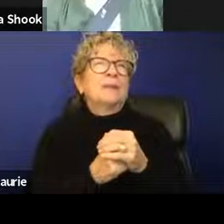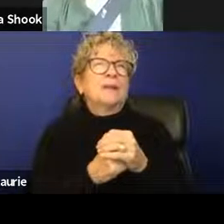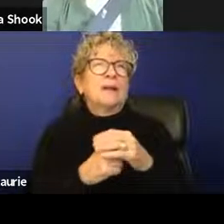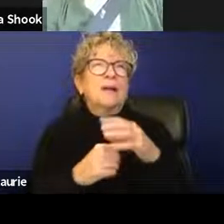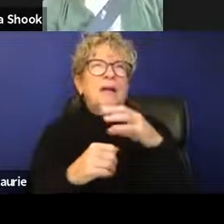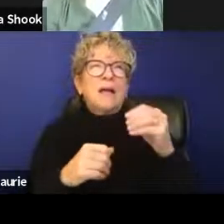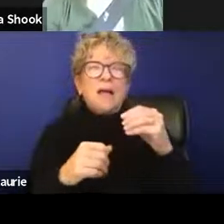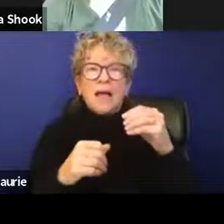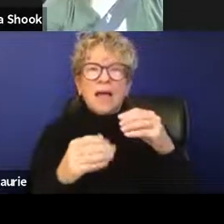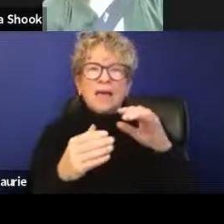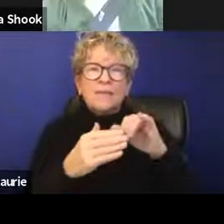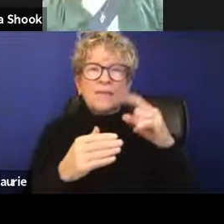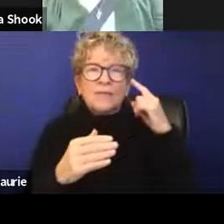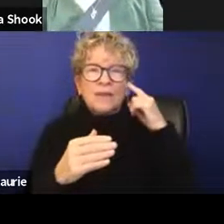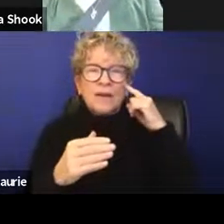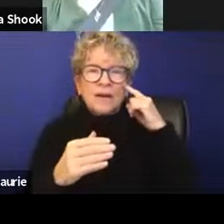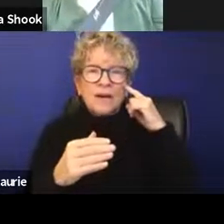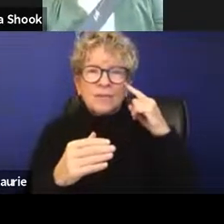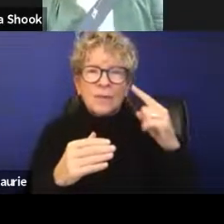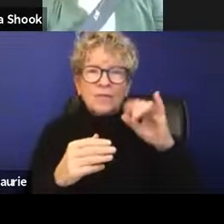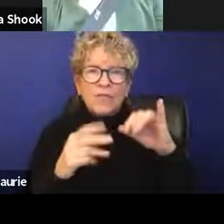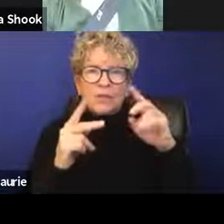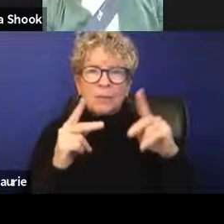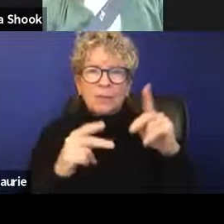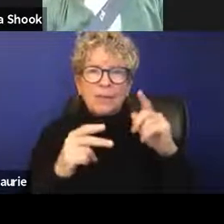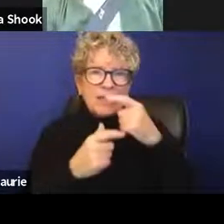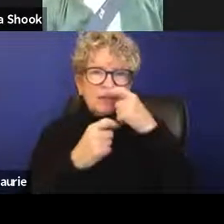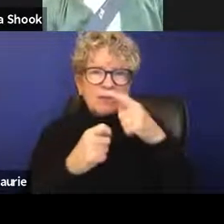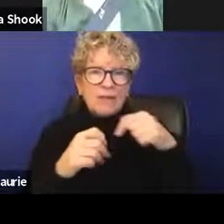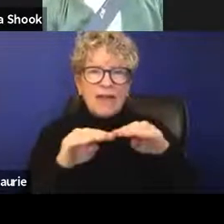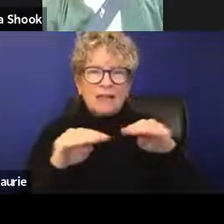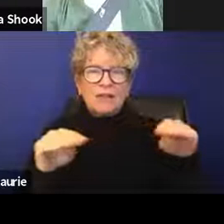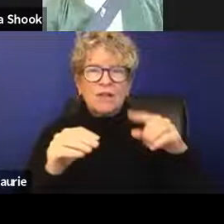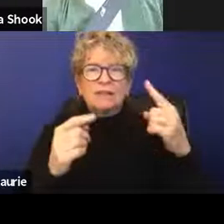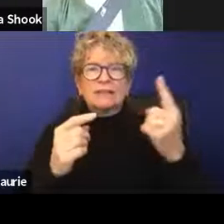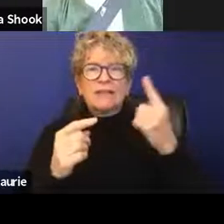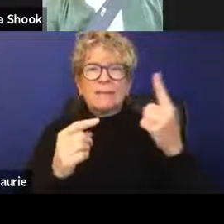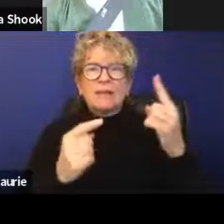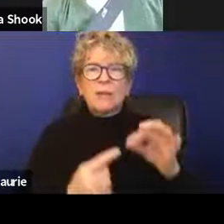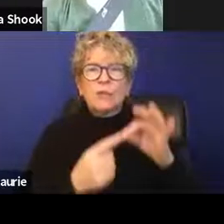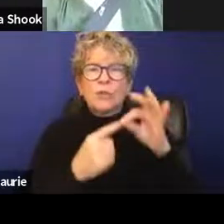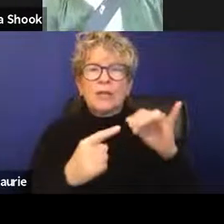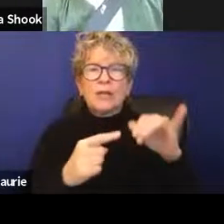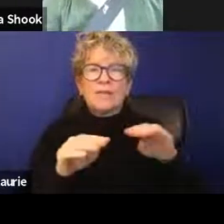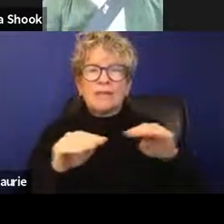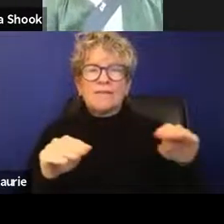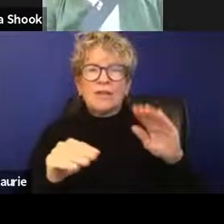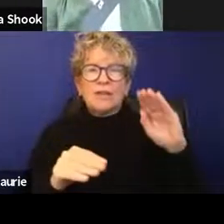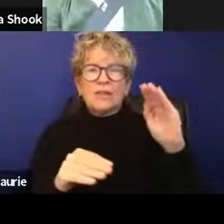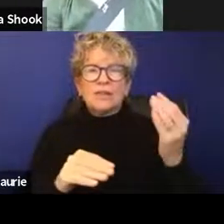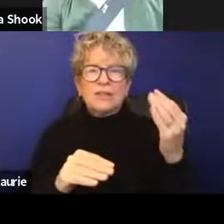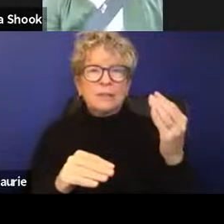interest at that level. Some other things that are unique to our group was that there seemed to be a lack